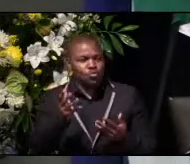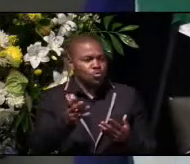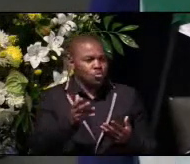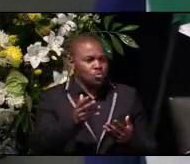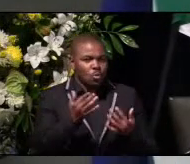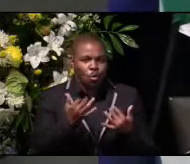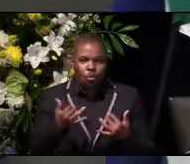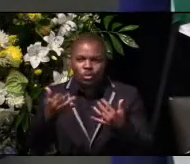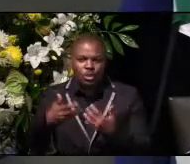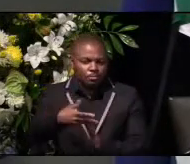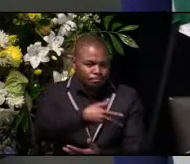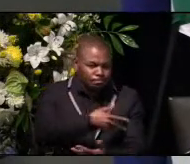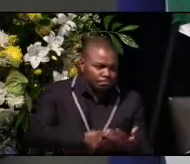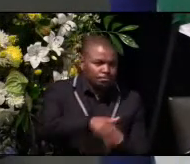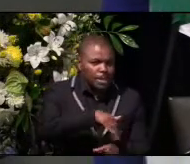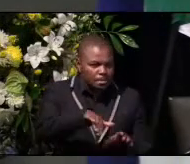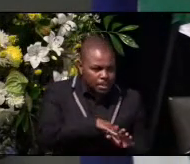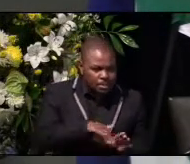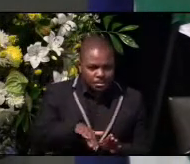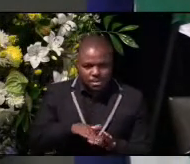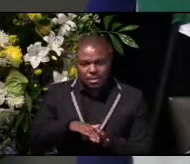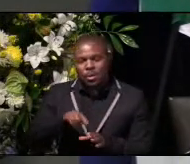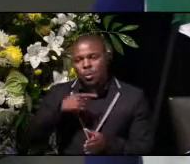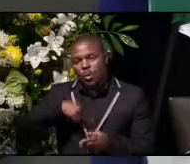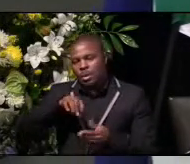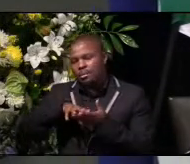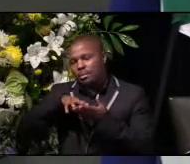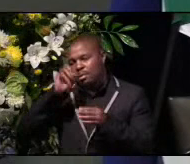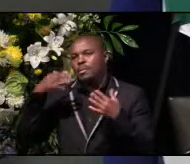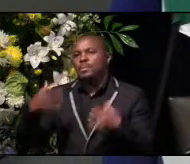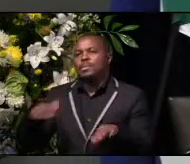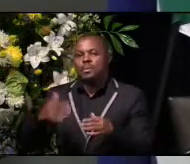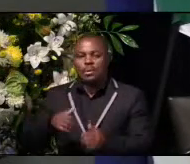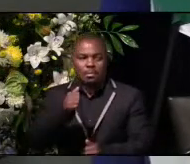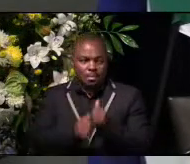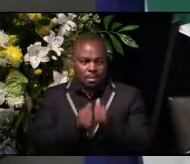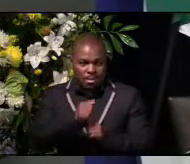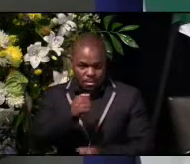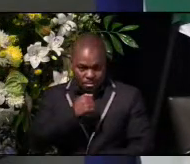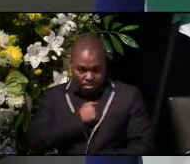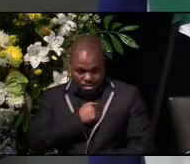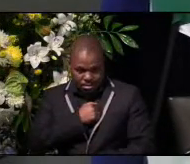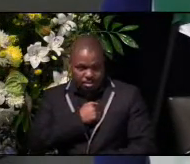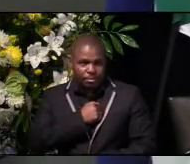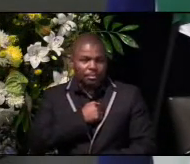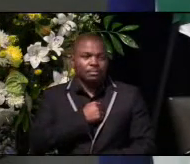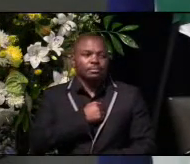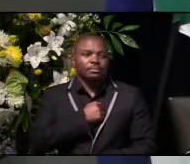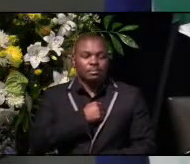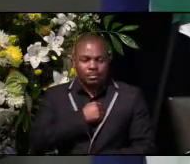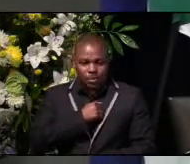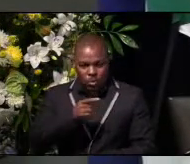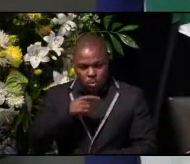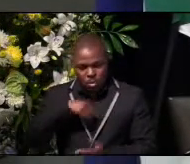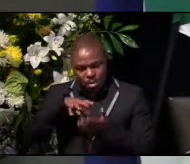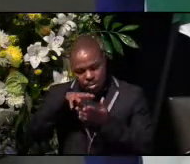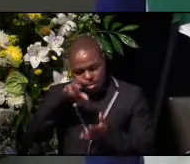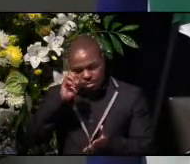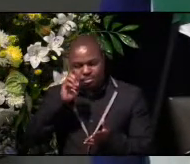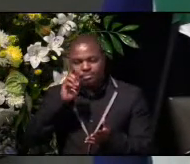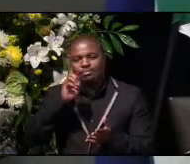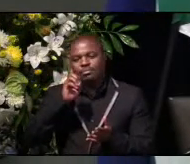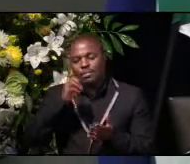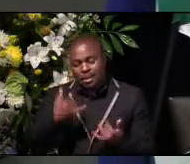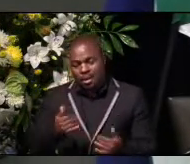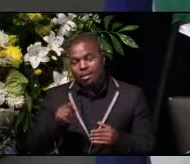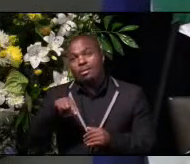um audience I think we have learned a lot and my brother thank you very much we took lessons we'll do this better